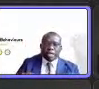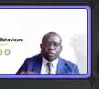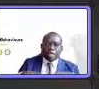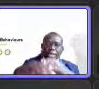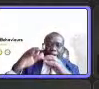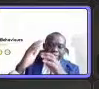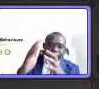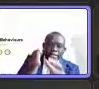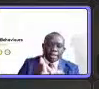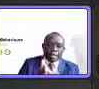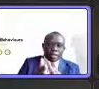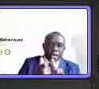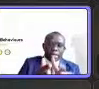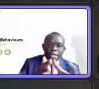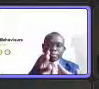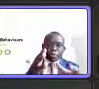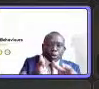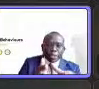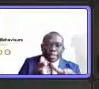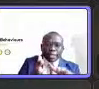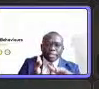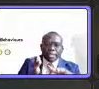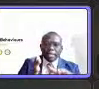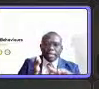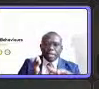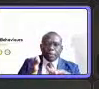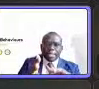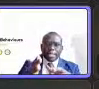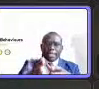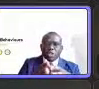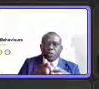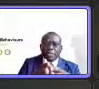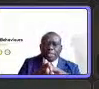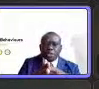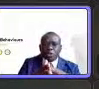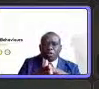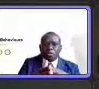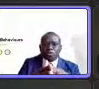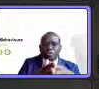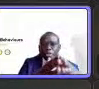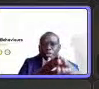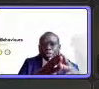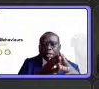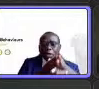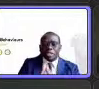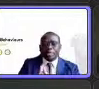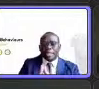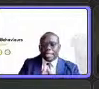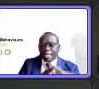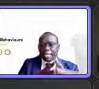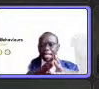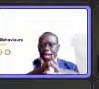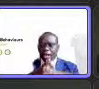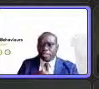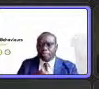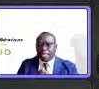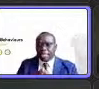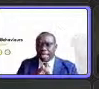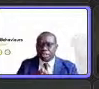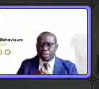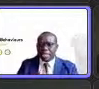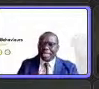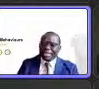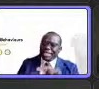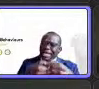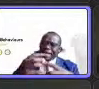actually fly to that. But after the World Cup glory days, we entered into a season of loss-making and